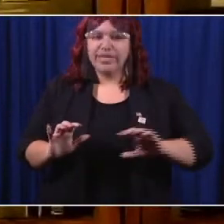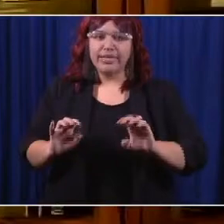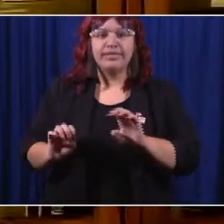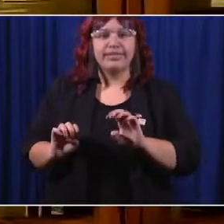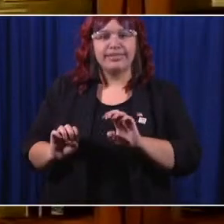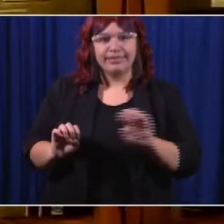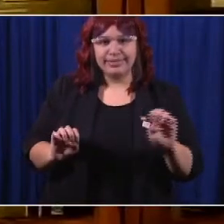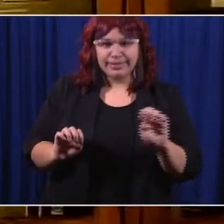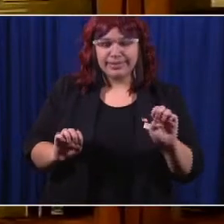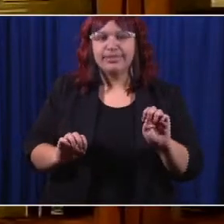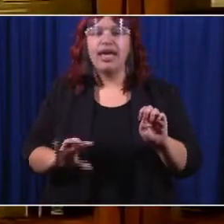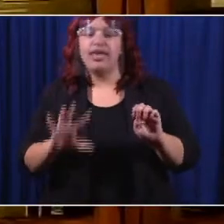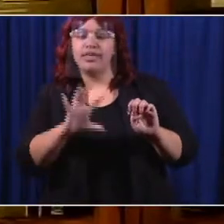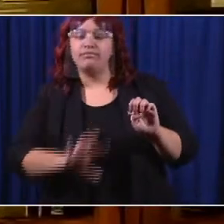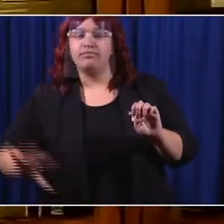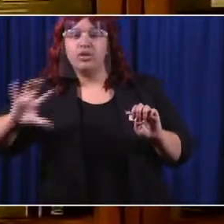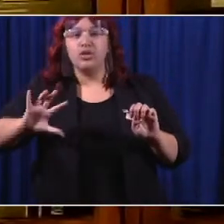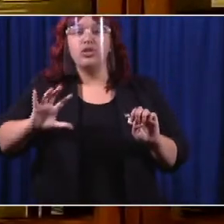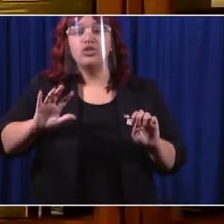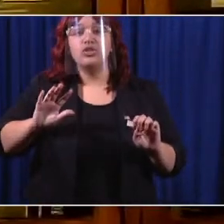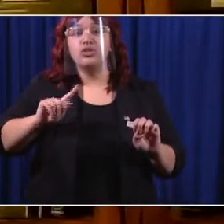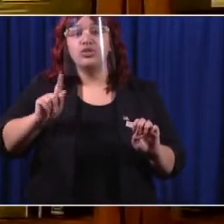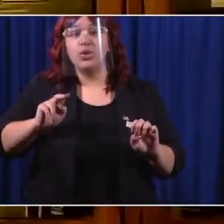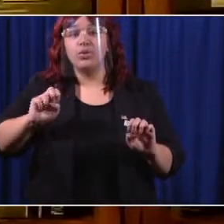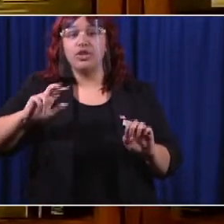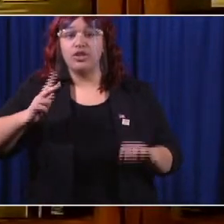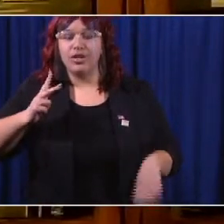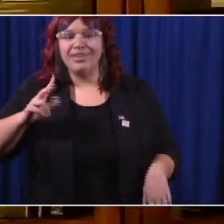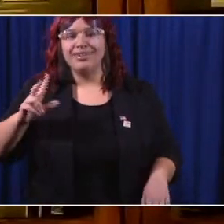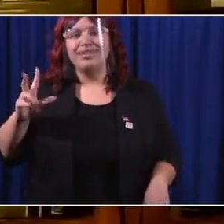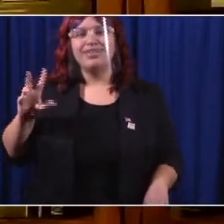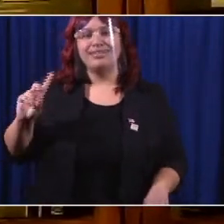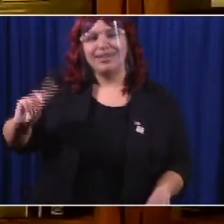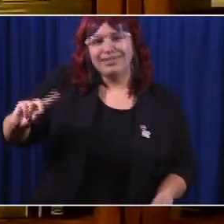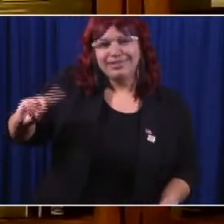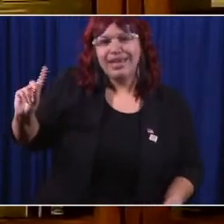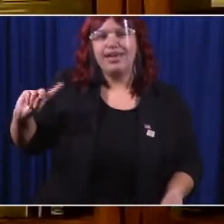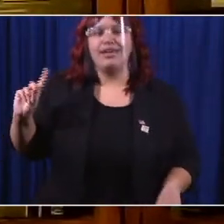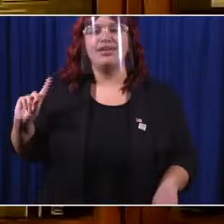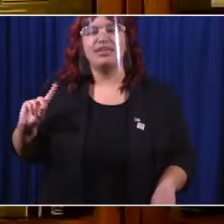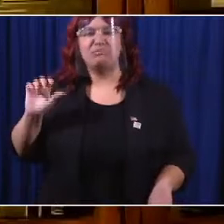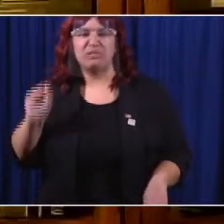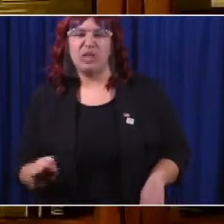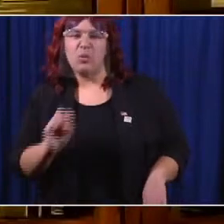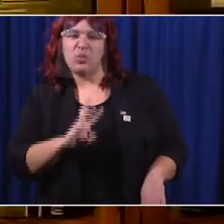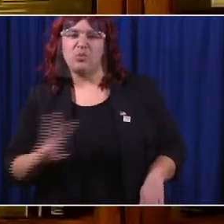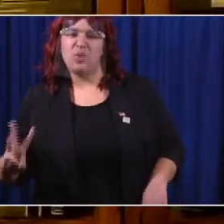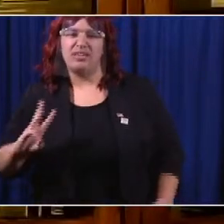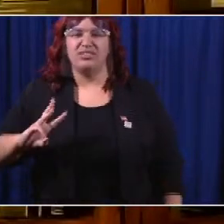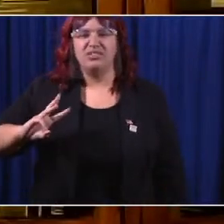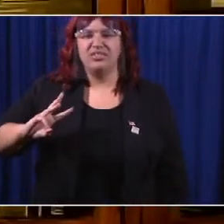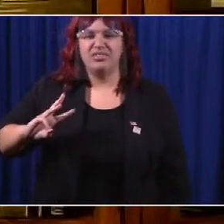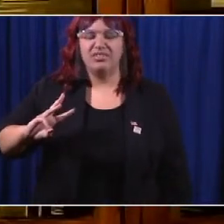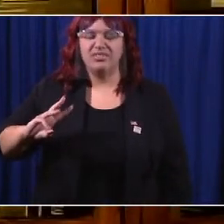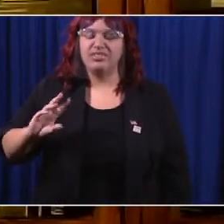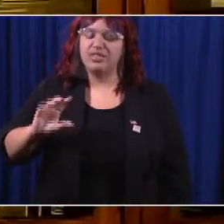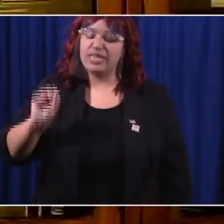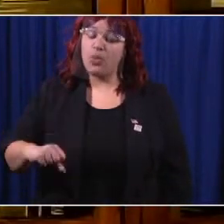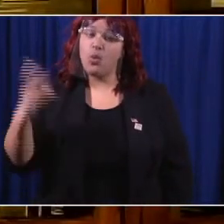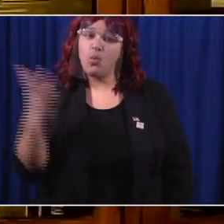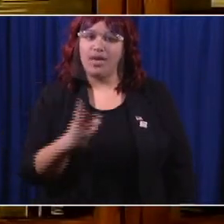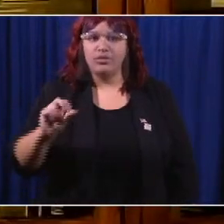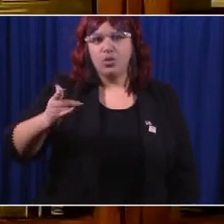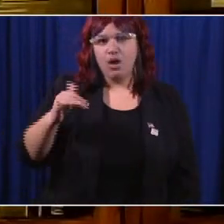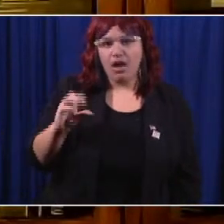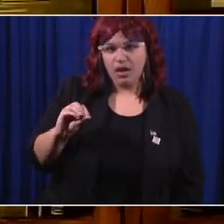3 are essentially the Dayton and Cincinnati metropolitan areas in the counties in southwest Ohio. So we've been able to